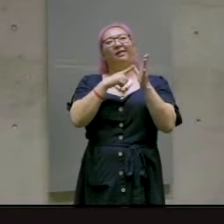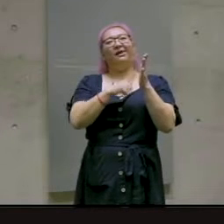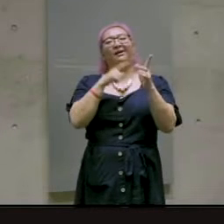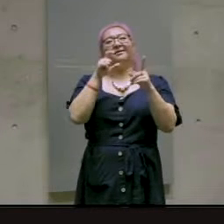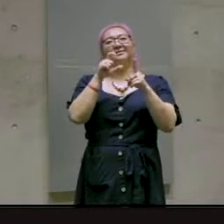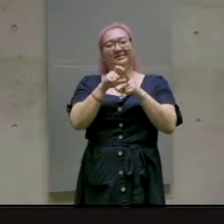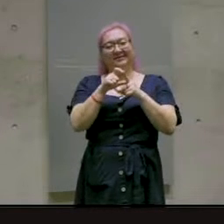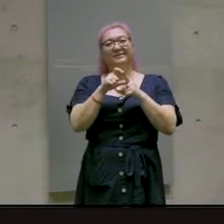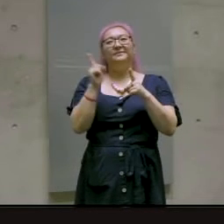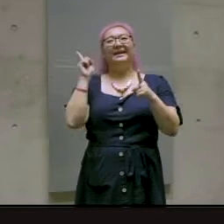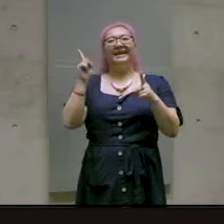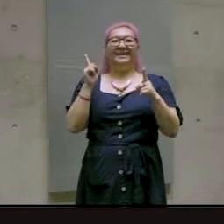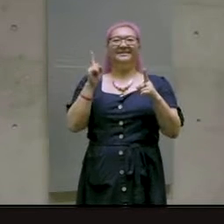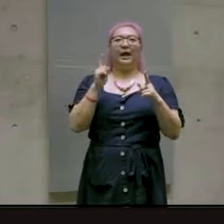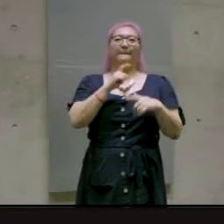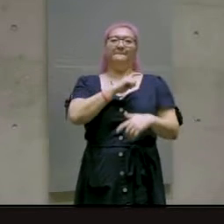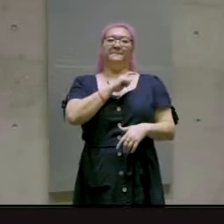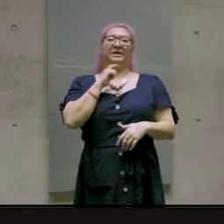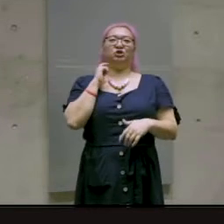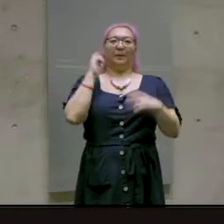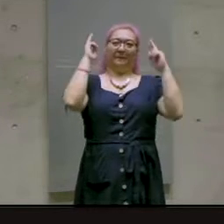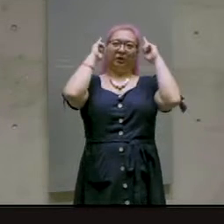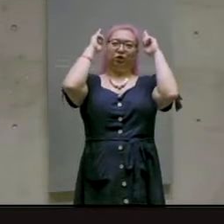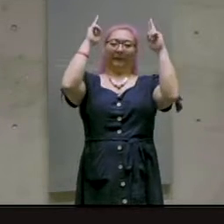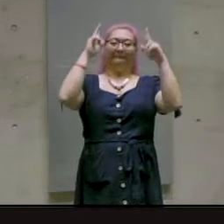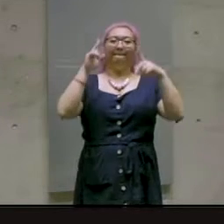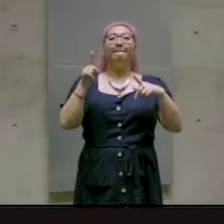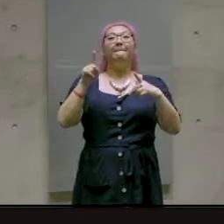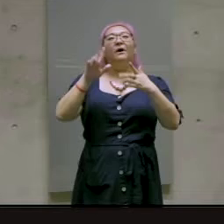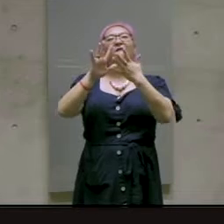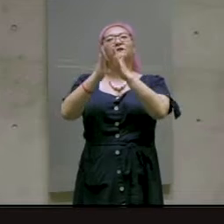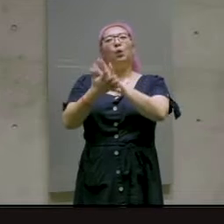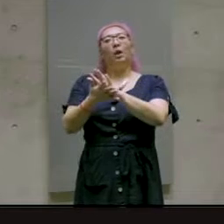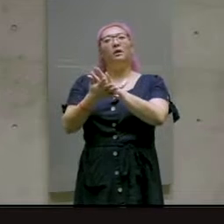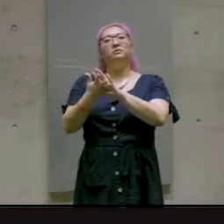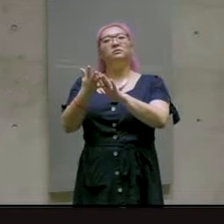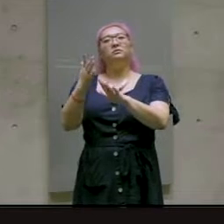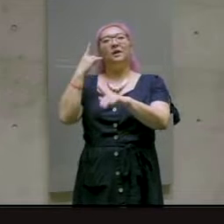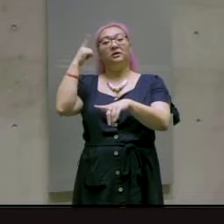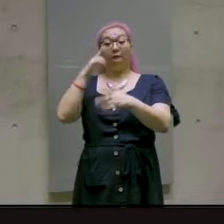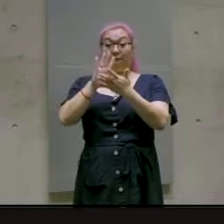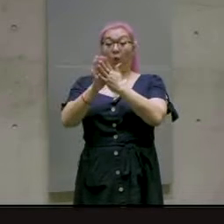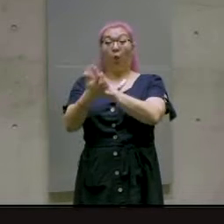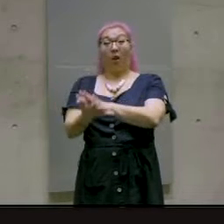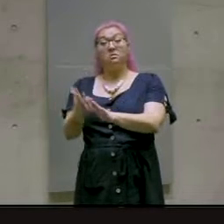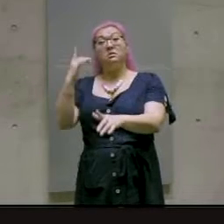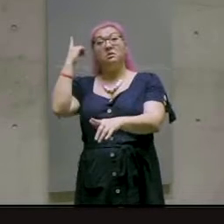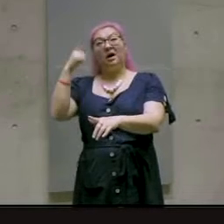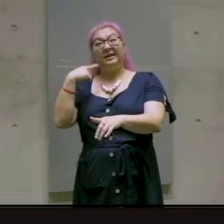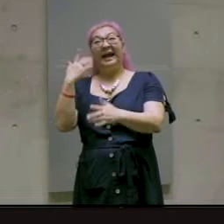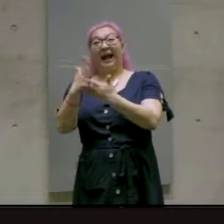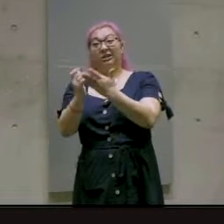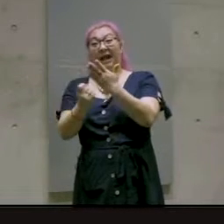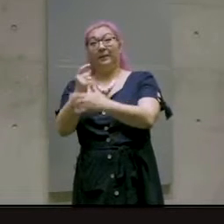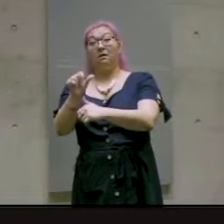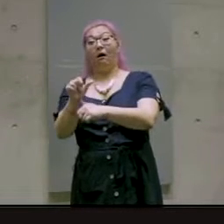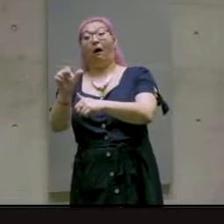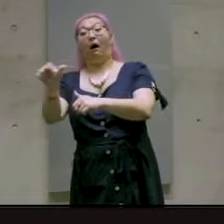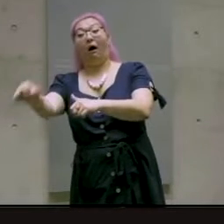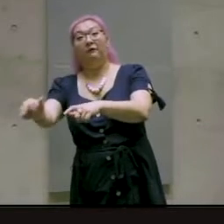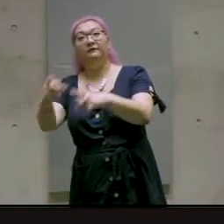in Fallen London. Fallen London is set after Mask of the Rose, which already kind of establishes some constraints on approaching this